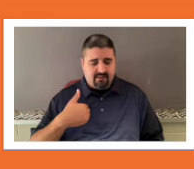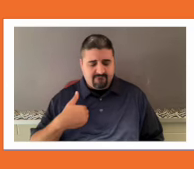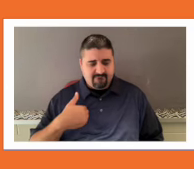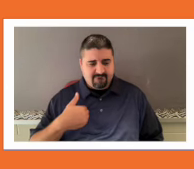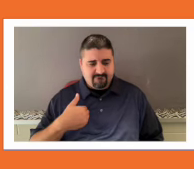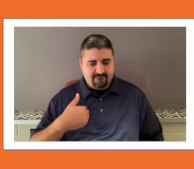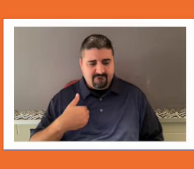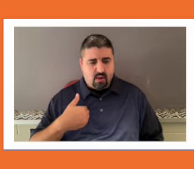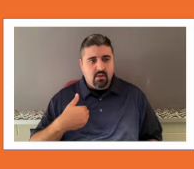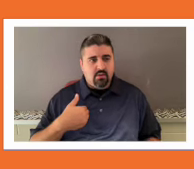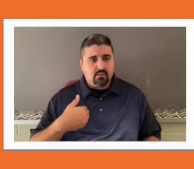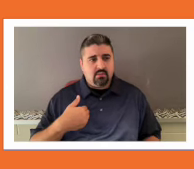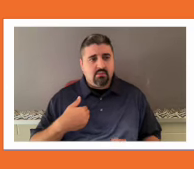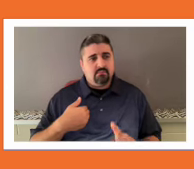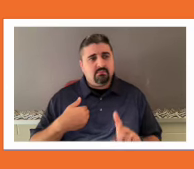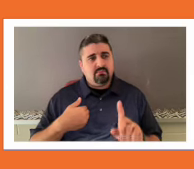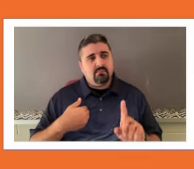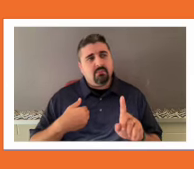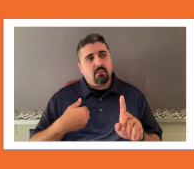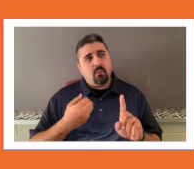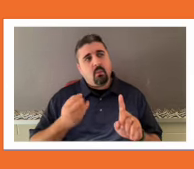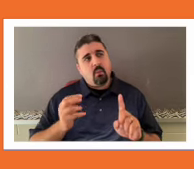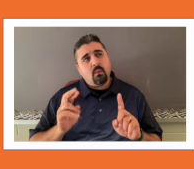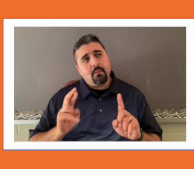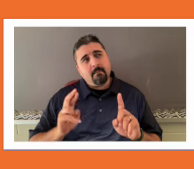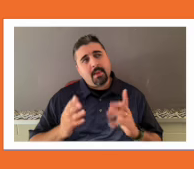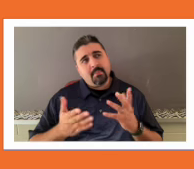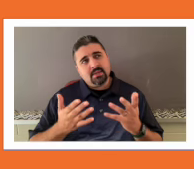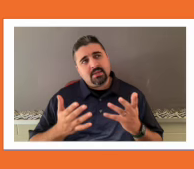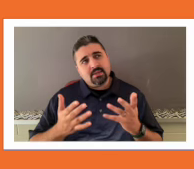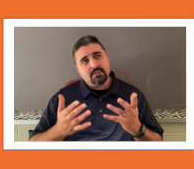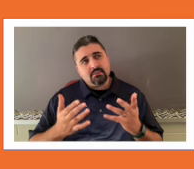it. Or did he?